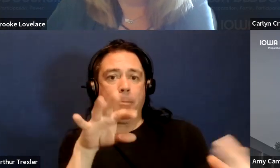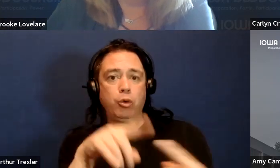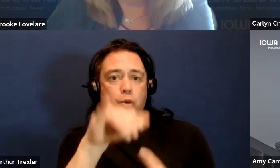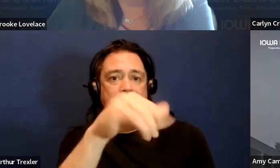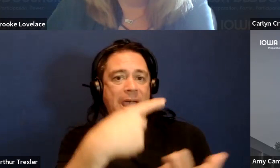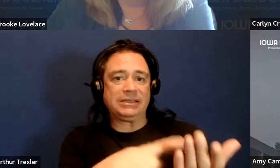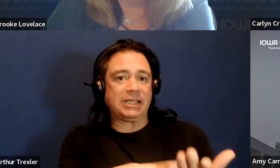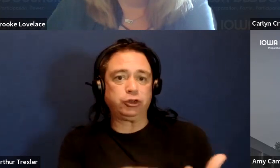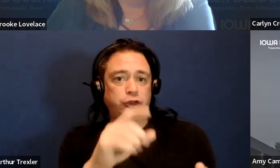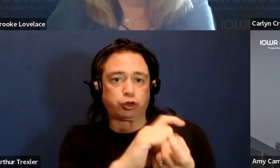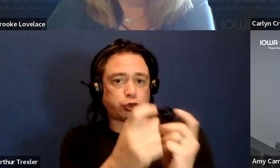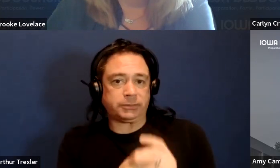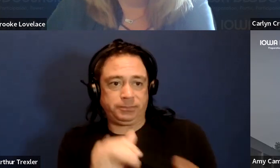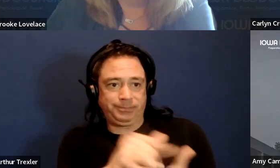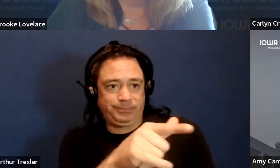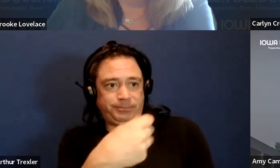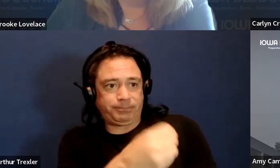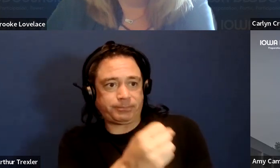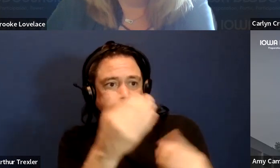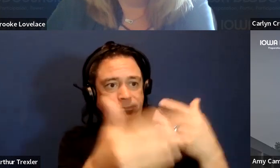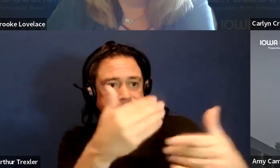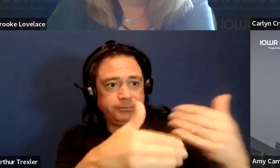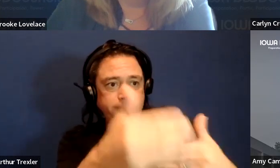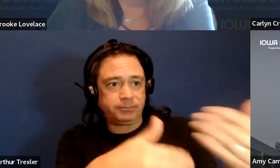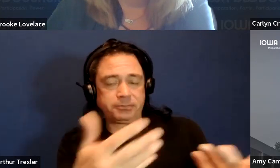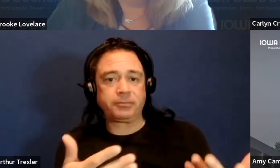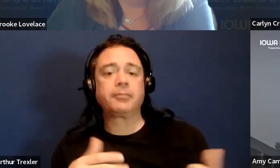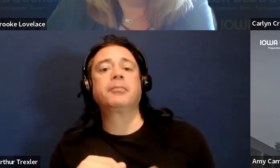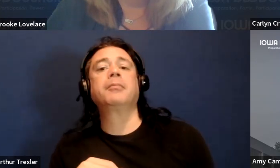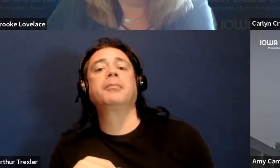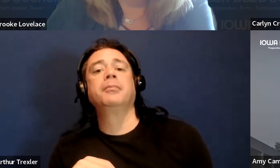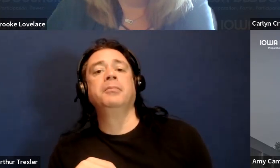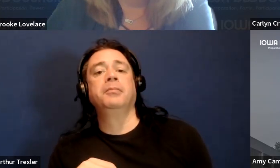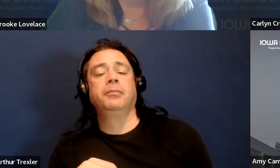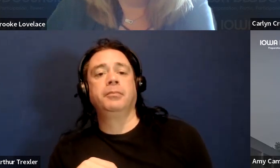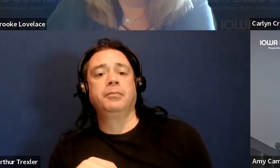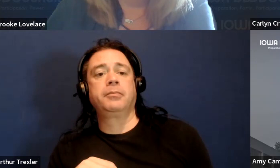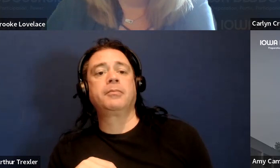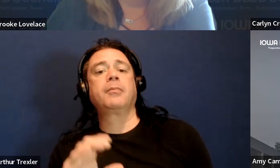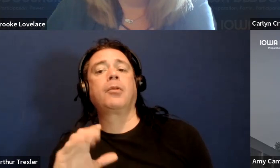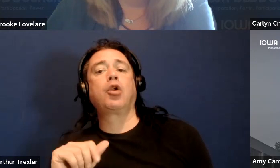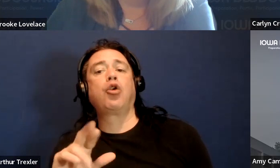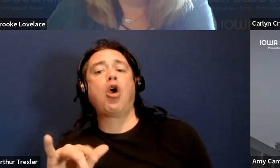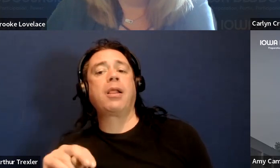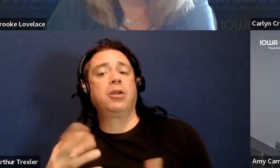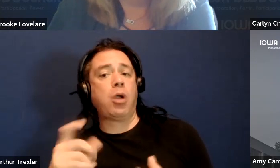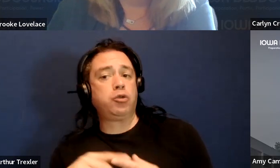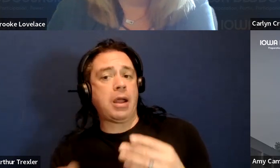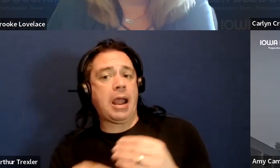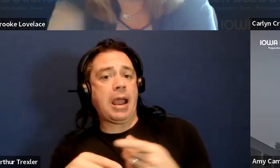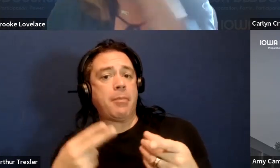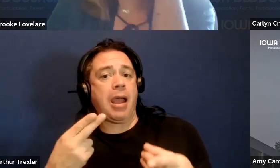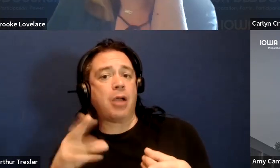discussions and changes that were made prior to that. And then Carlin, I don't know if you want to say anything about House